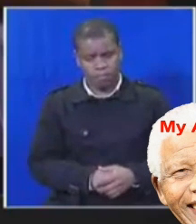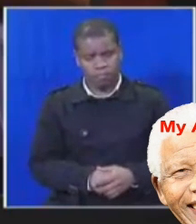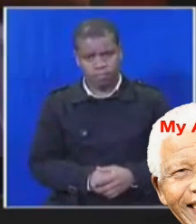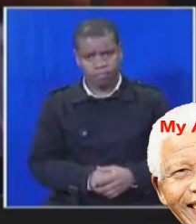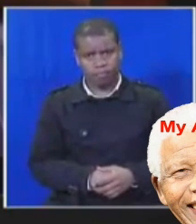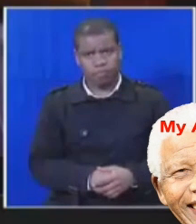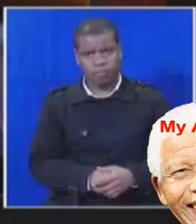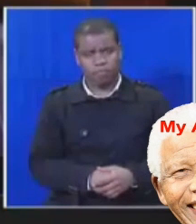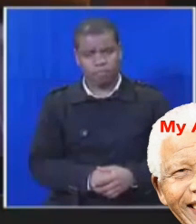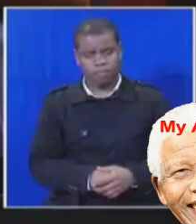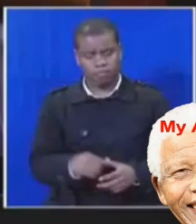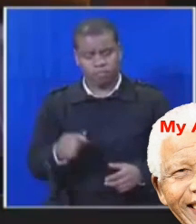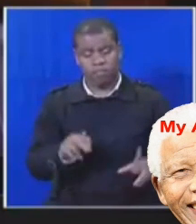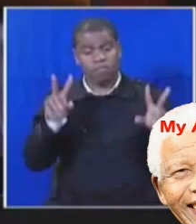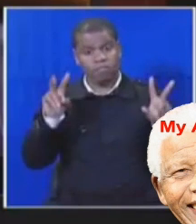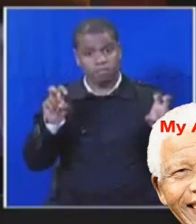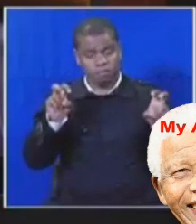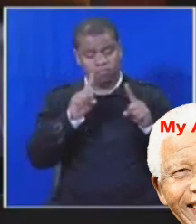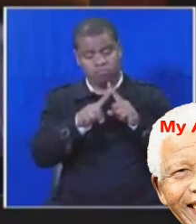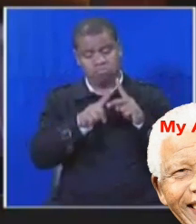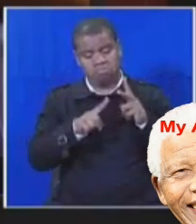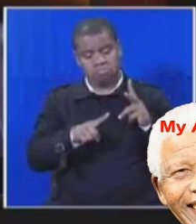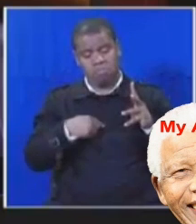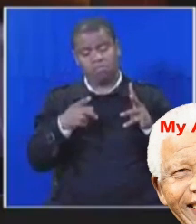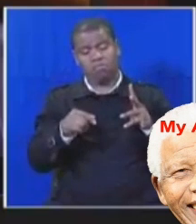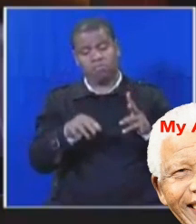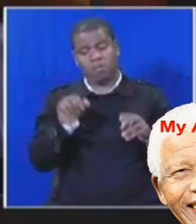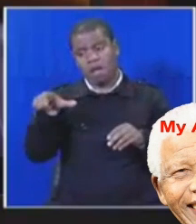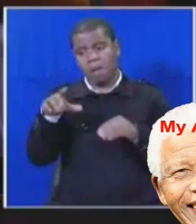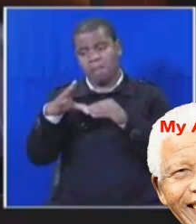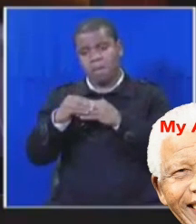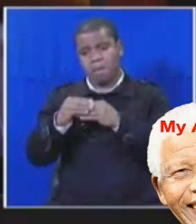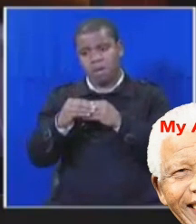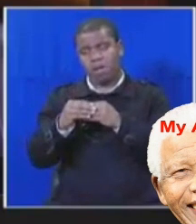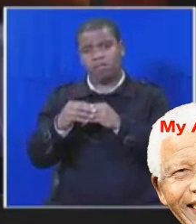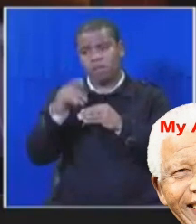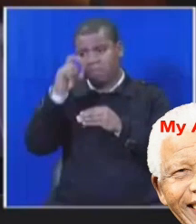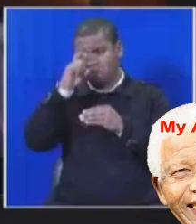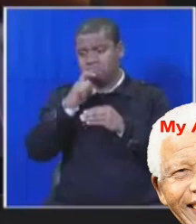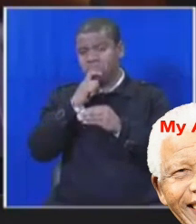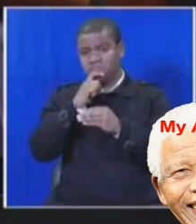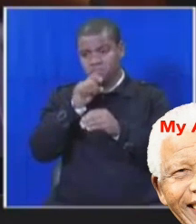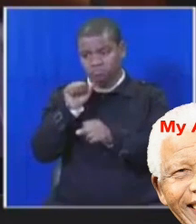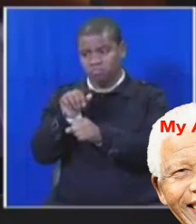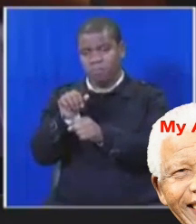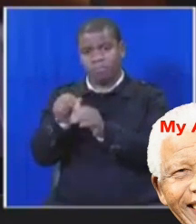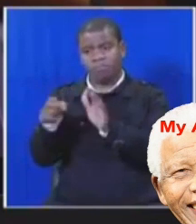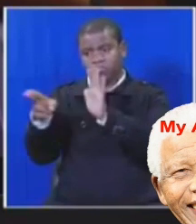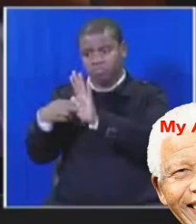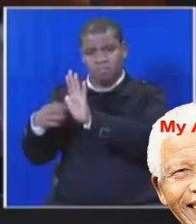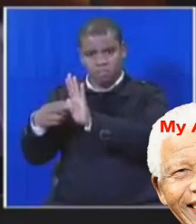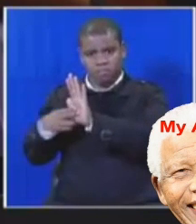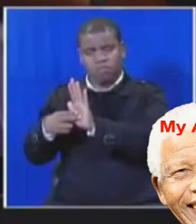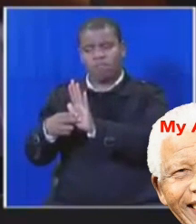When we deal with issues that cast aspersion on members, we are supposed to bring those with a